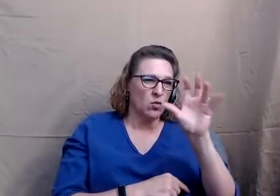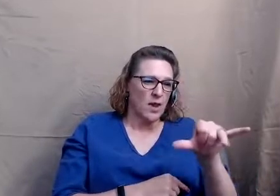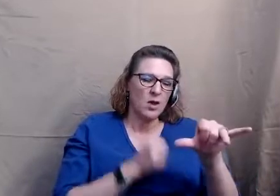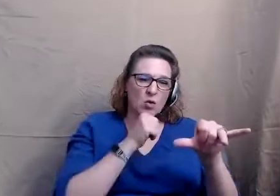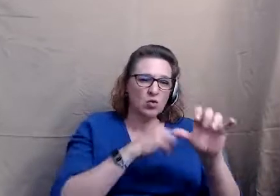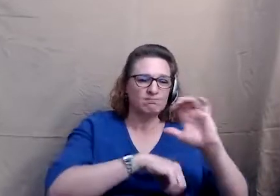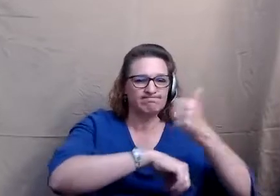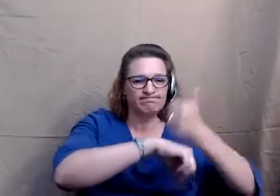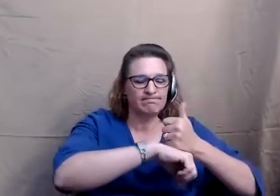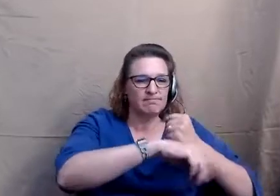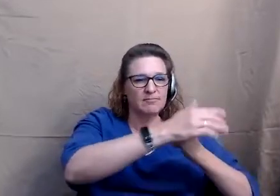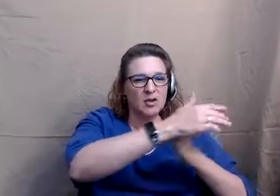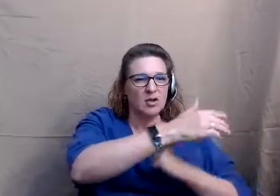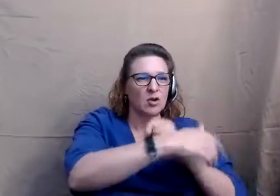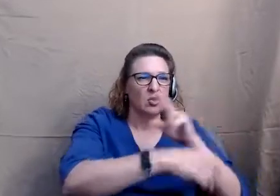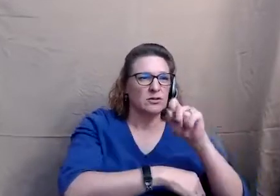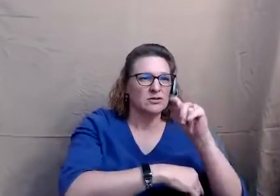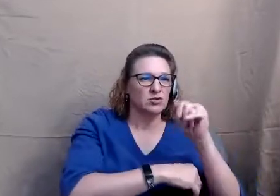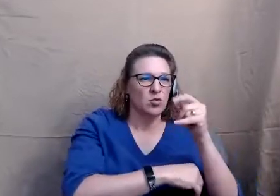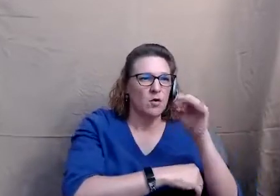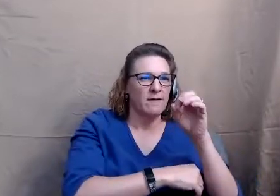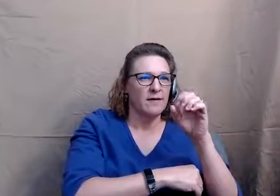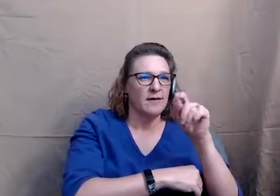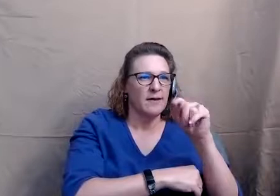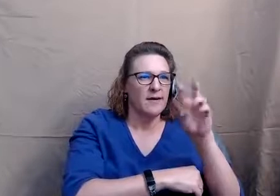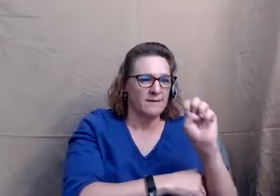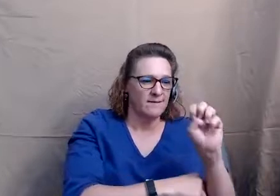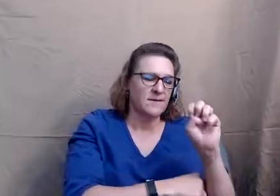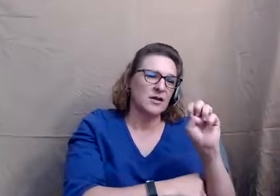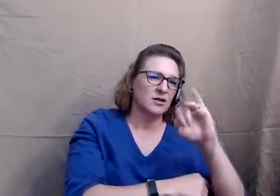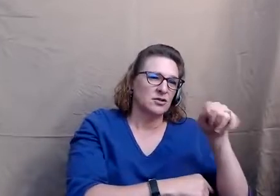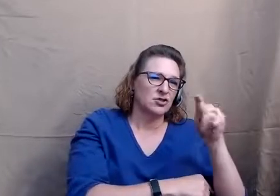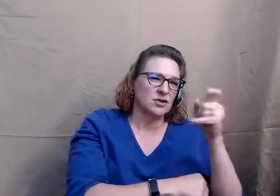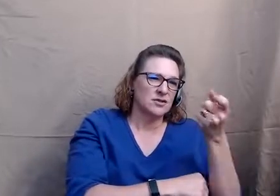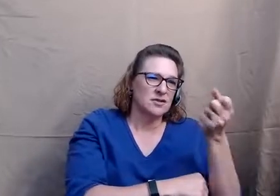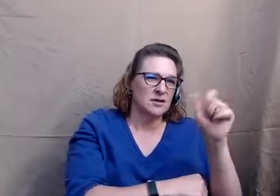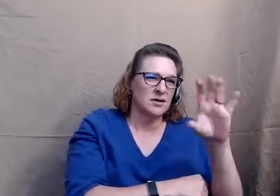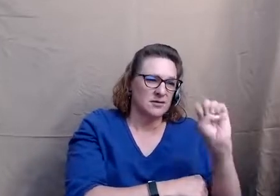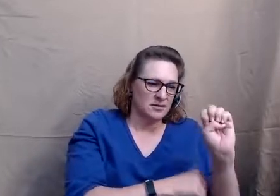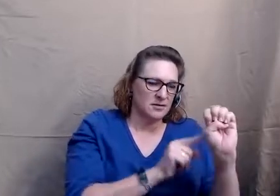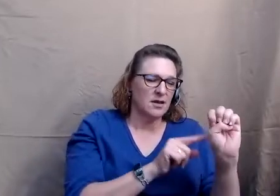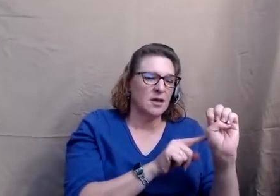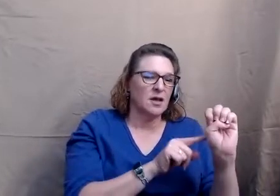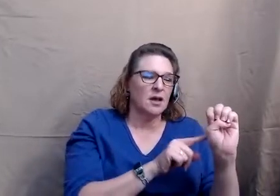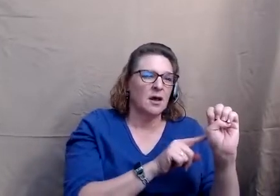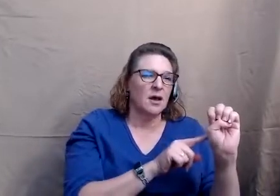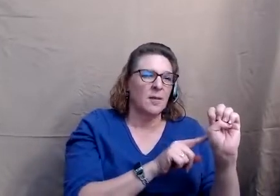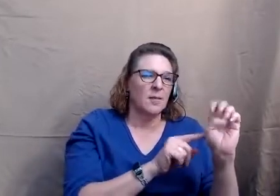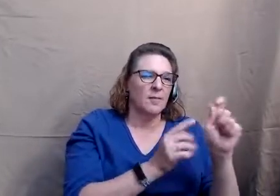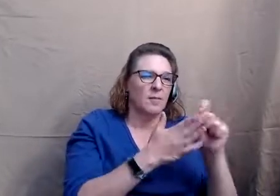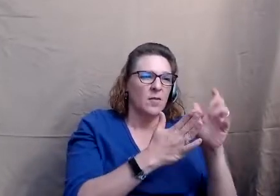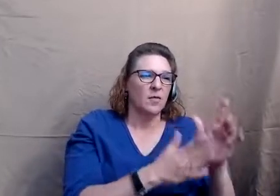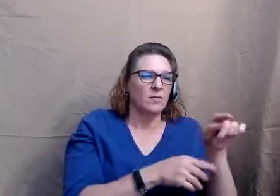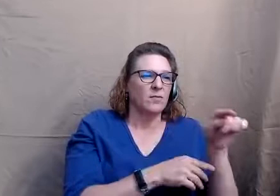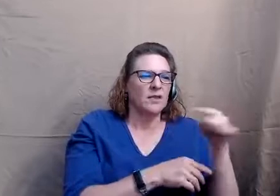restorative justice, if you can say such a thing about a non-Indigenous person, but certainly one of the popularizers of restorative justice,